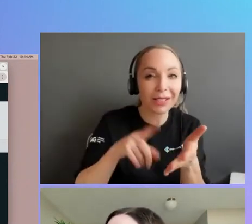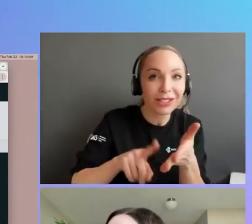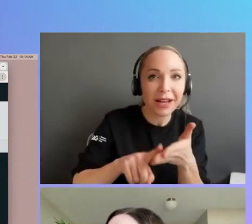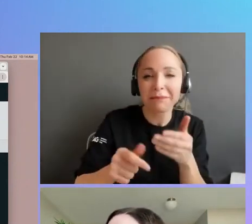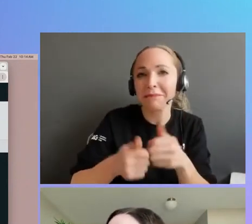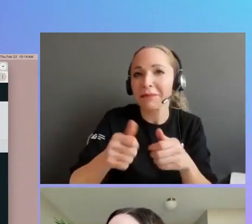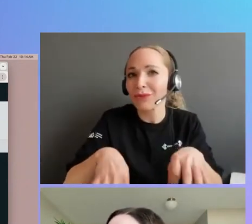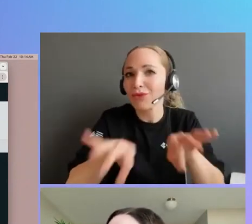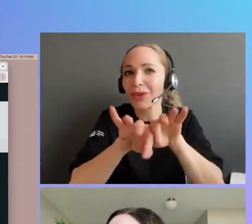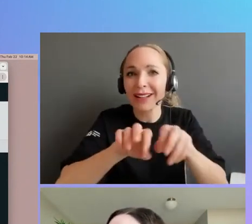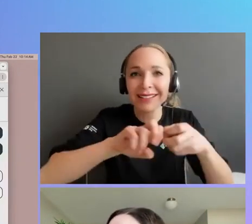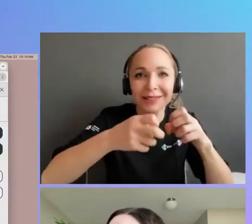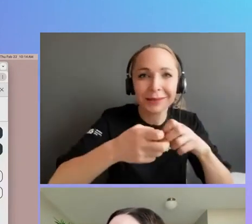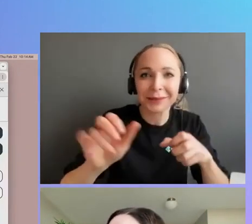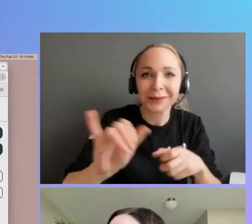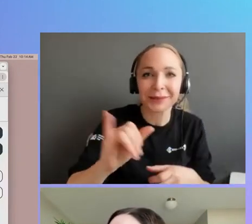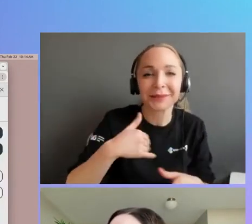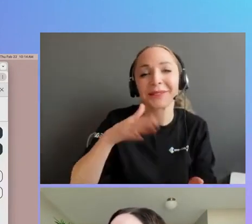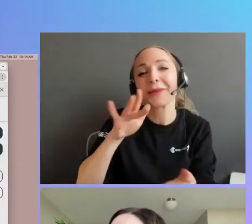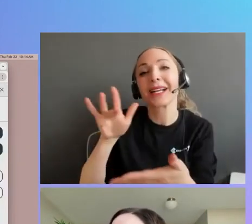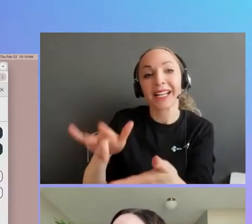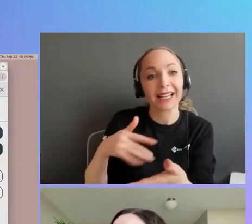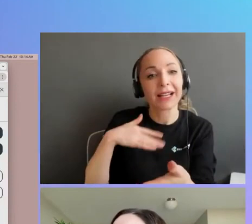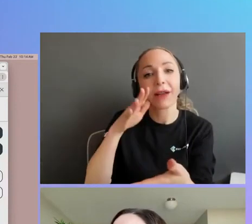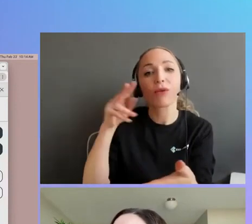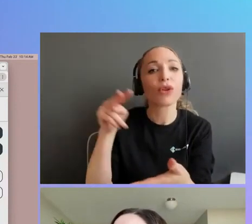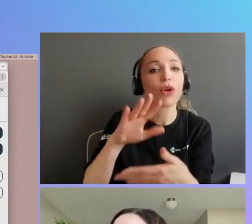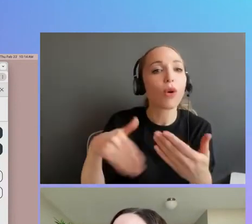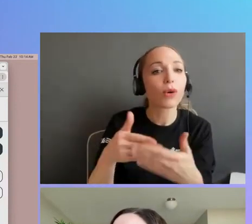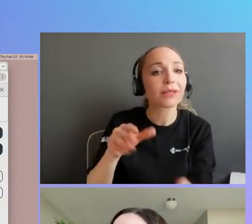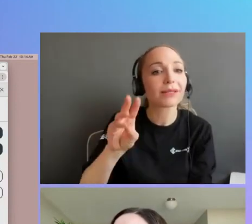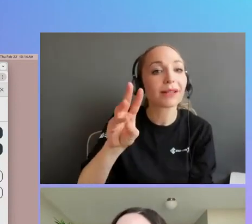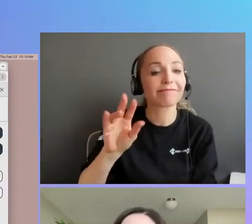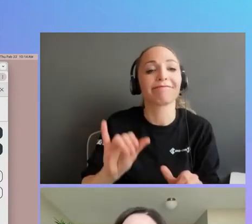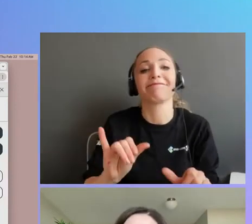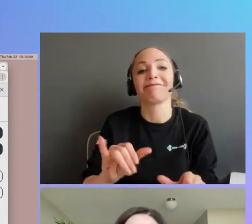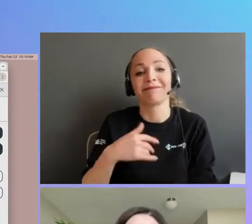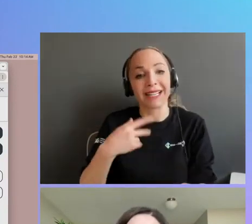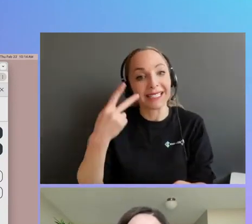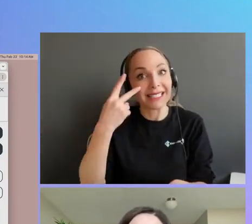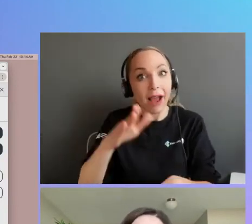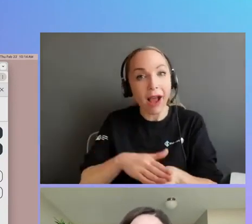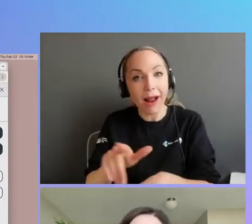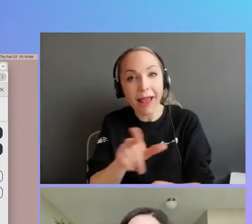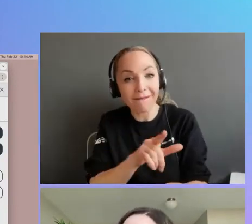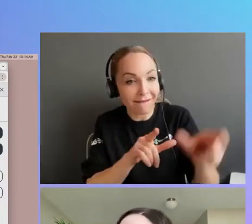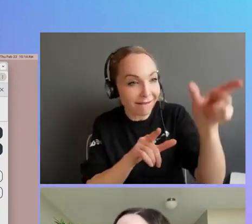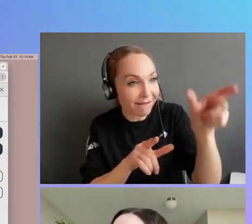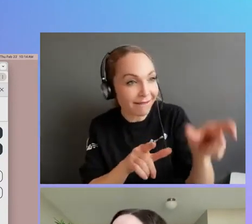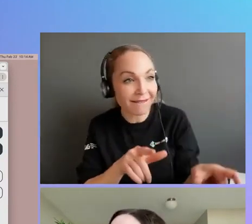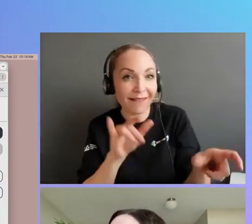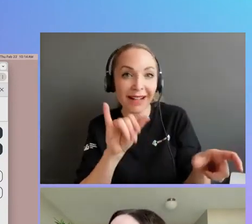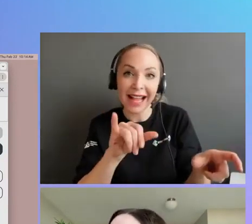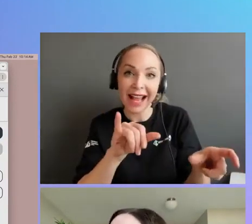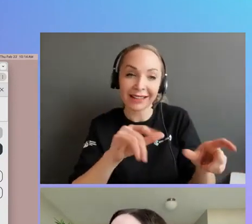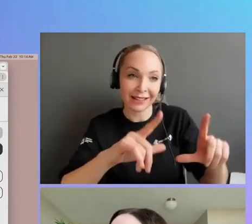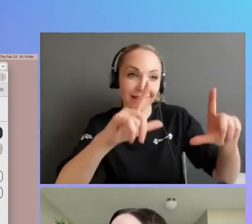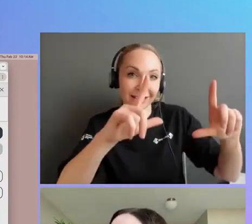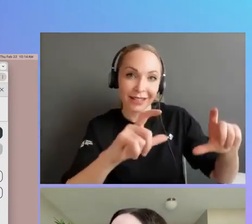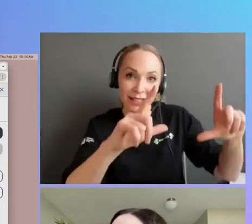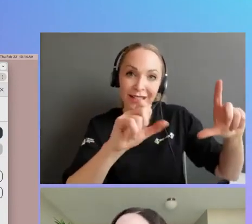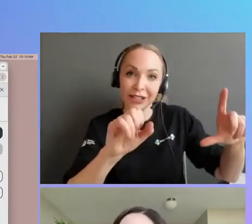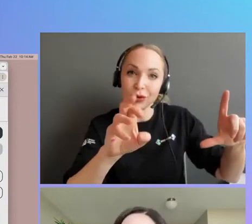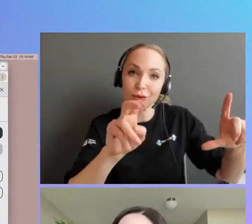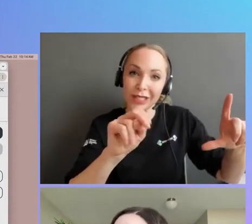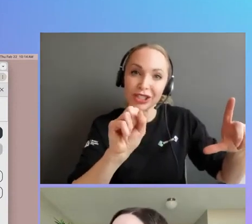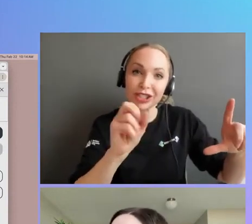first. But I'll actually just click in and look at all 6. And then what I see is on the left, my screenshot at the time I took the scan, and on the right, I have